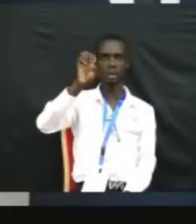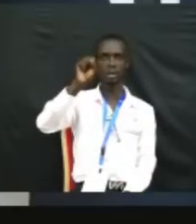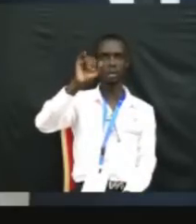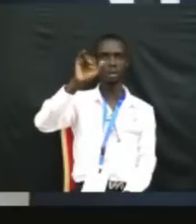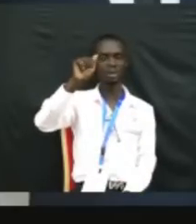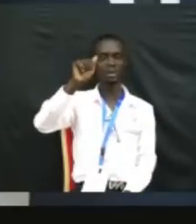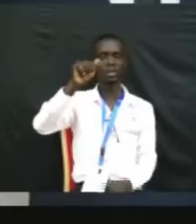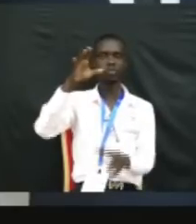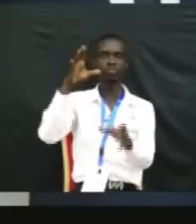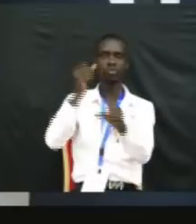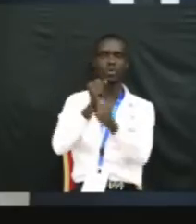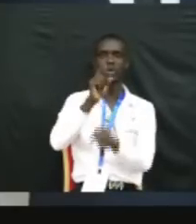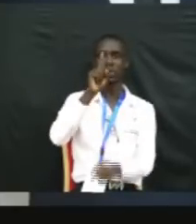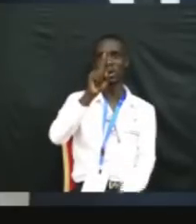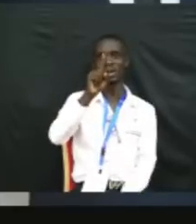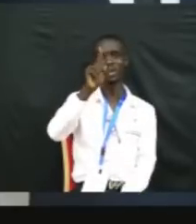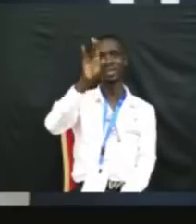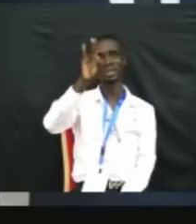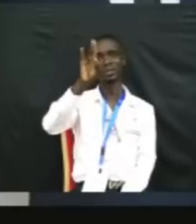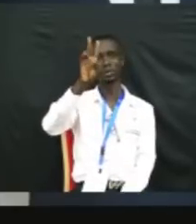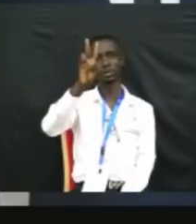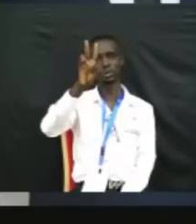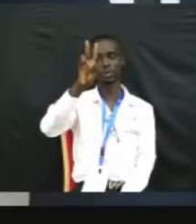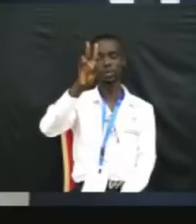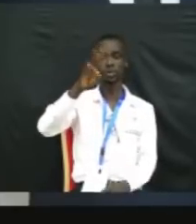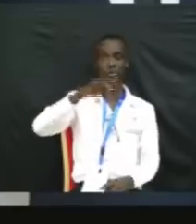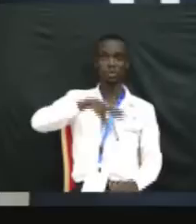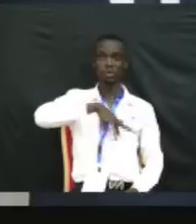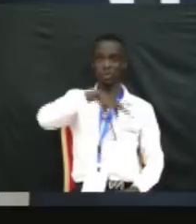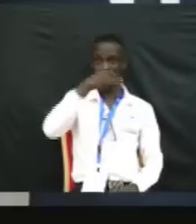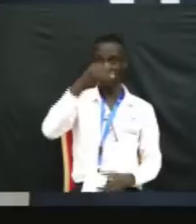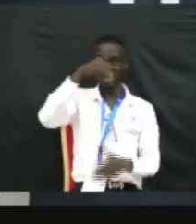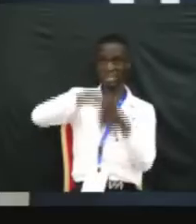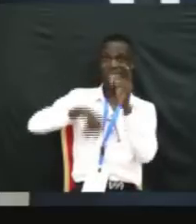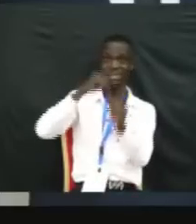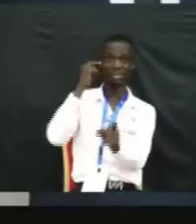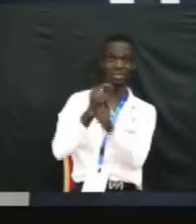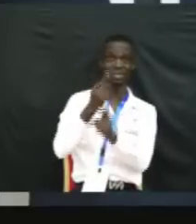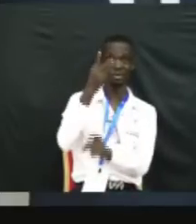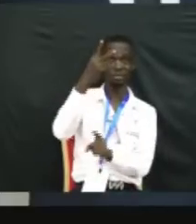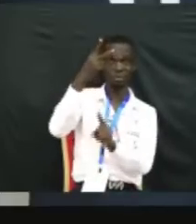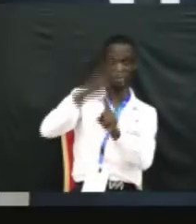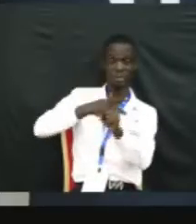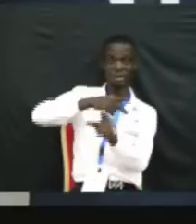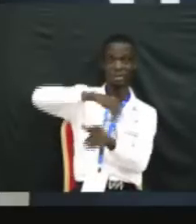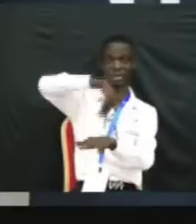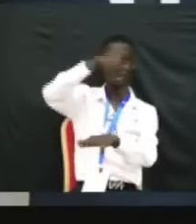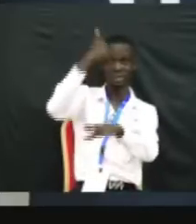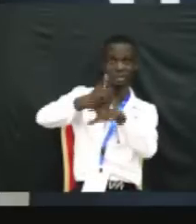162 souls within two months and establish a church.